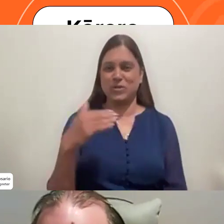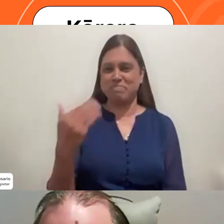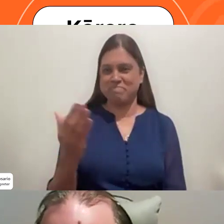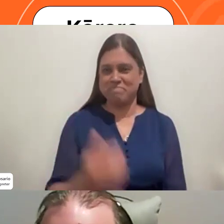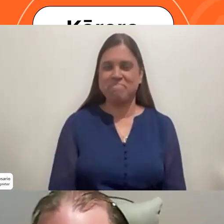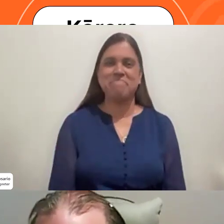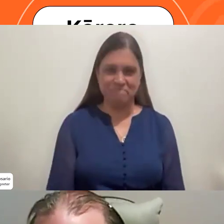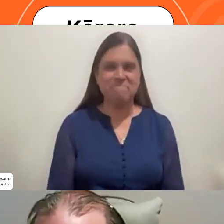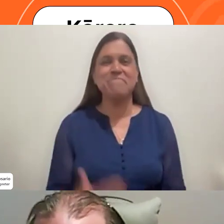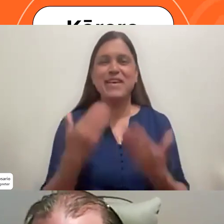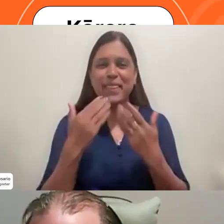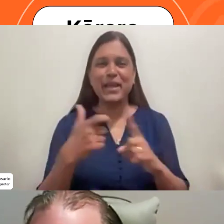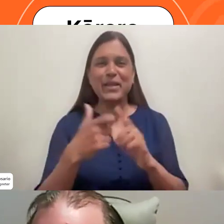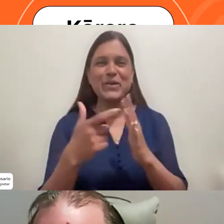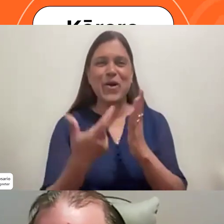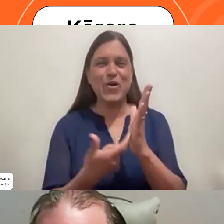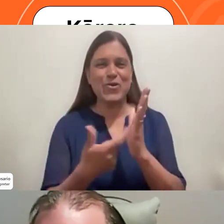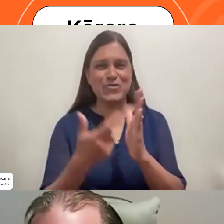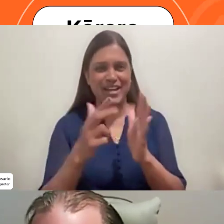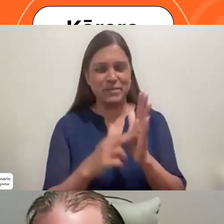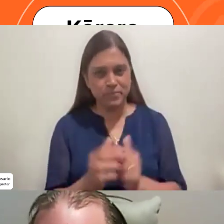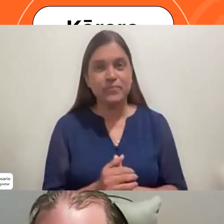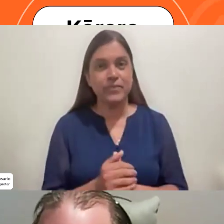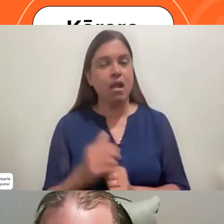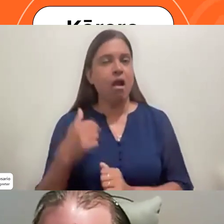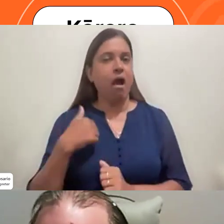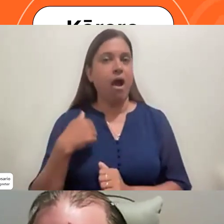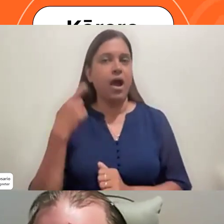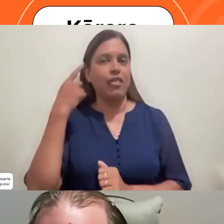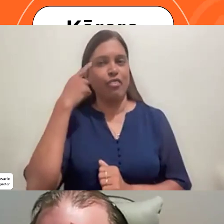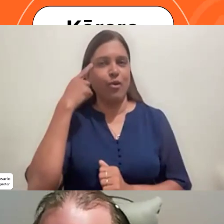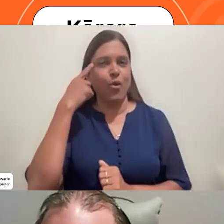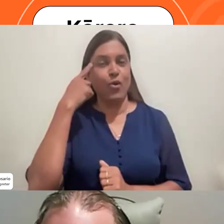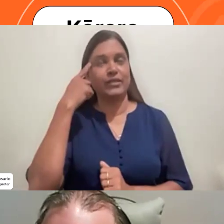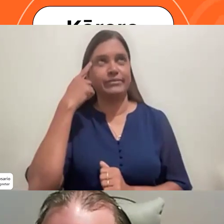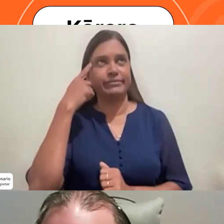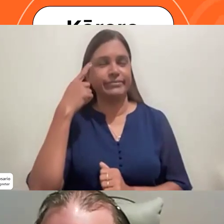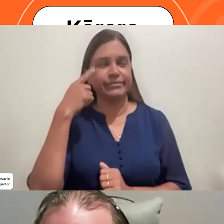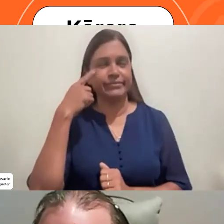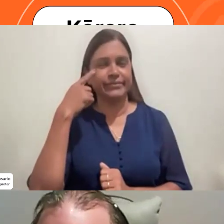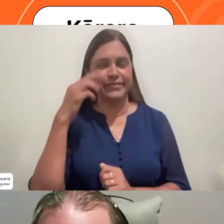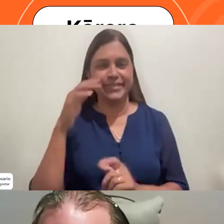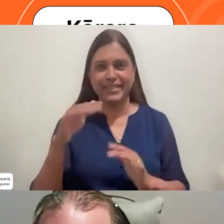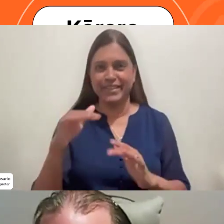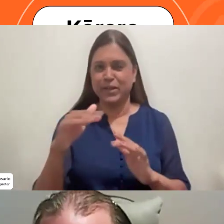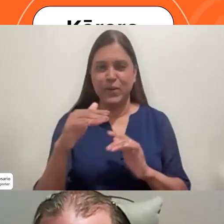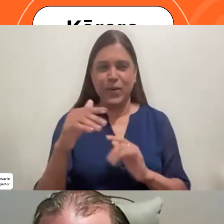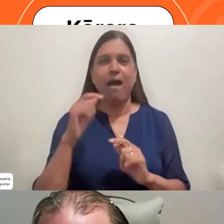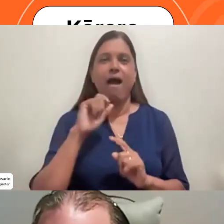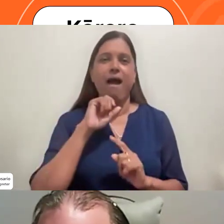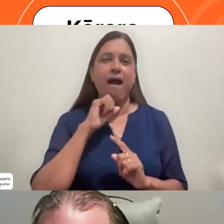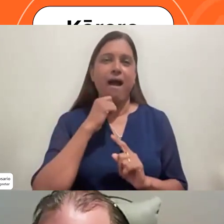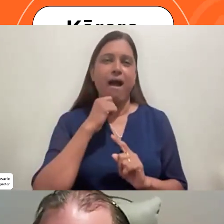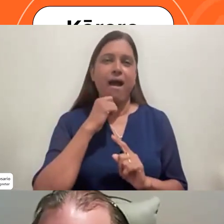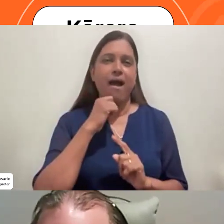Right, thanks, Karen. Yeah, so I thought I had a little talk. I'm sort of going to go around from